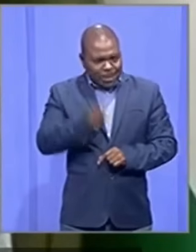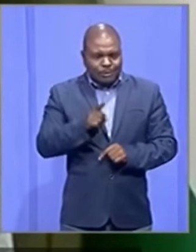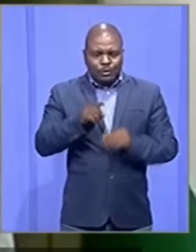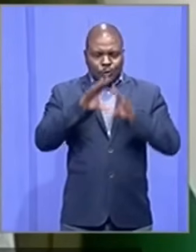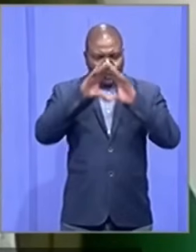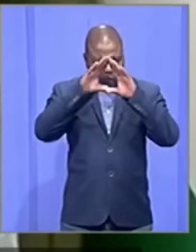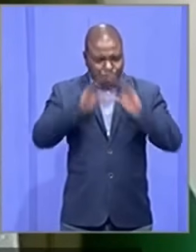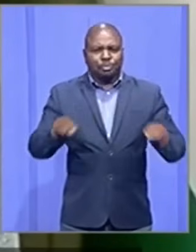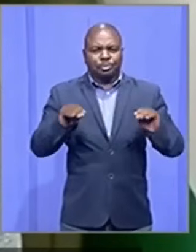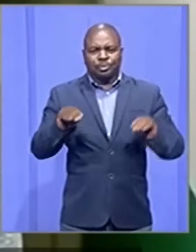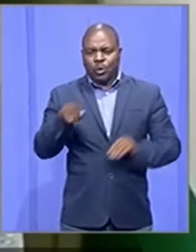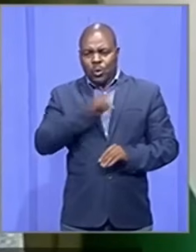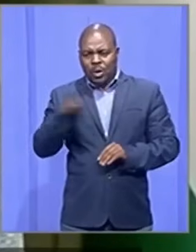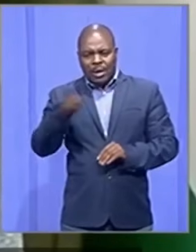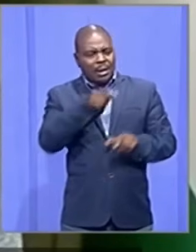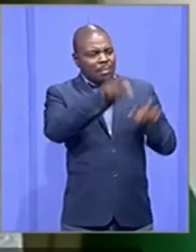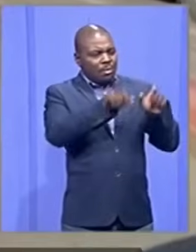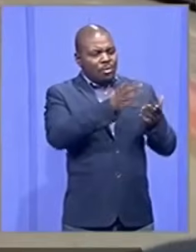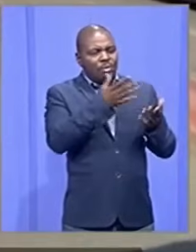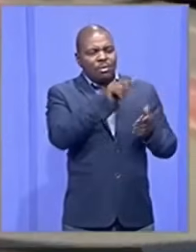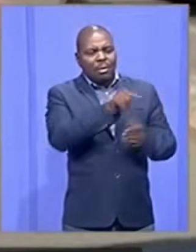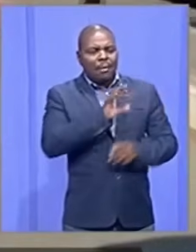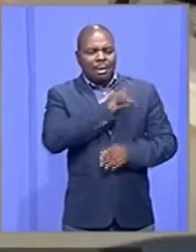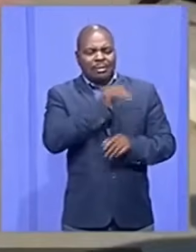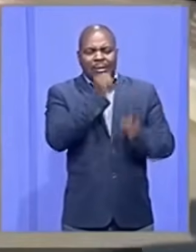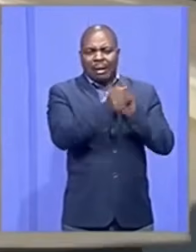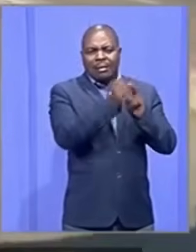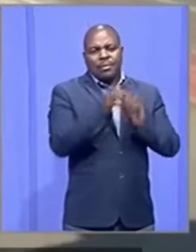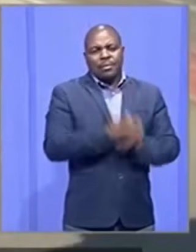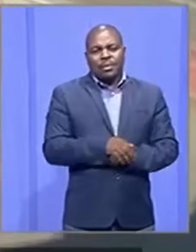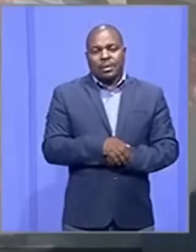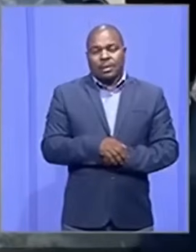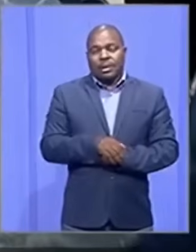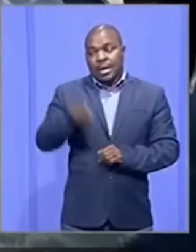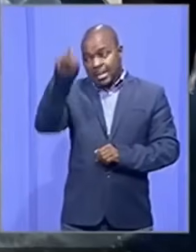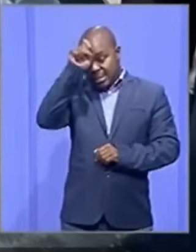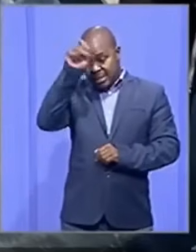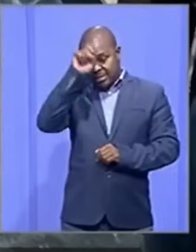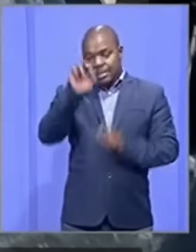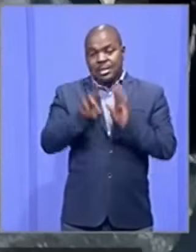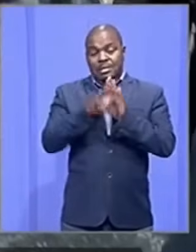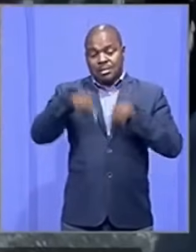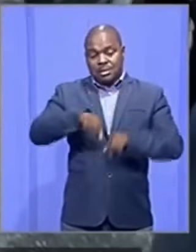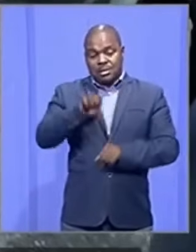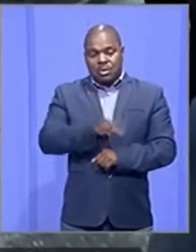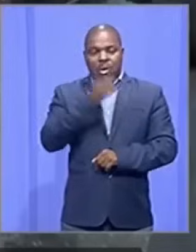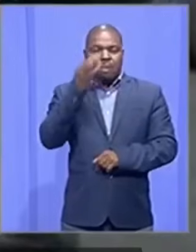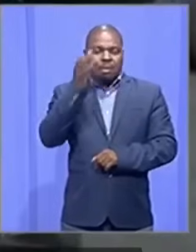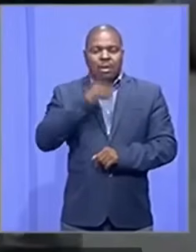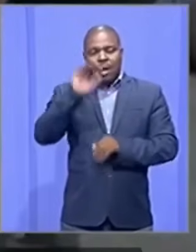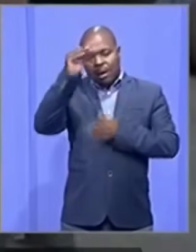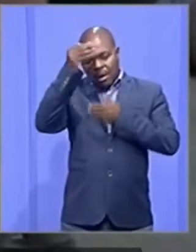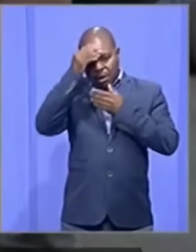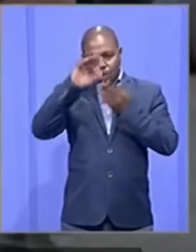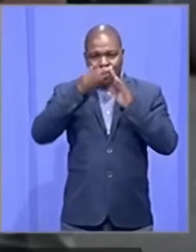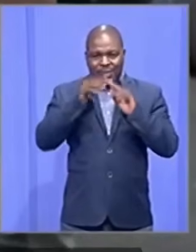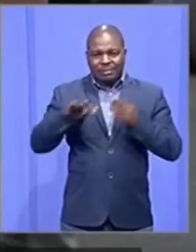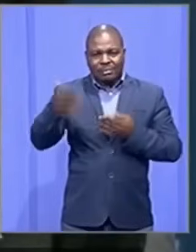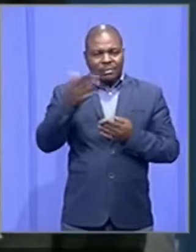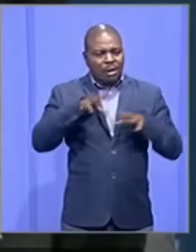this genocidal war against Palestinians. Le ngosa la Egepeta kwa naheng le bolela ha dinaha tsa ma-Arab di keke tsa dumella hore baahi